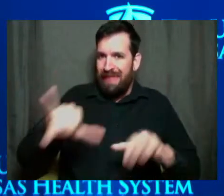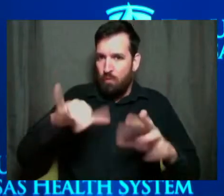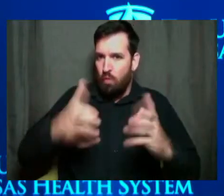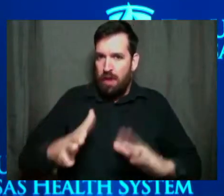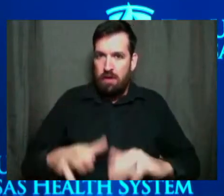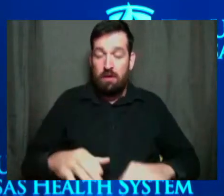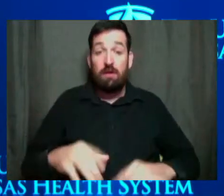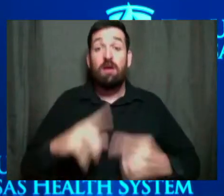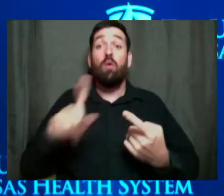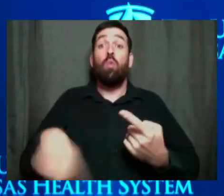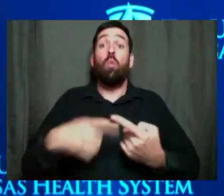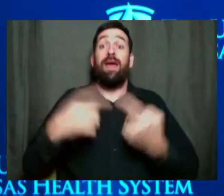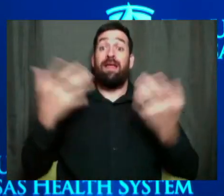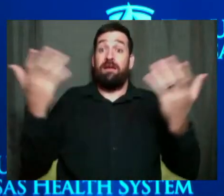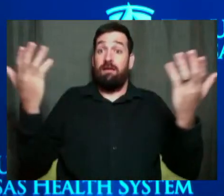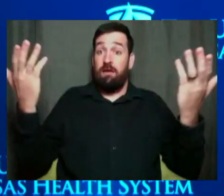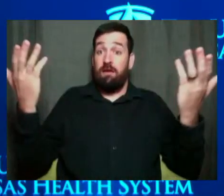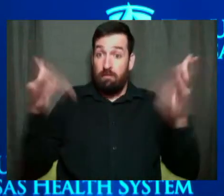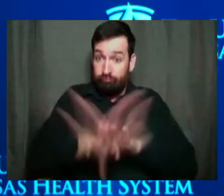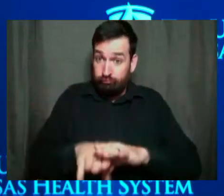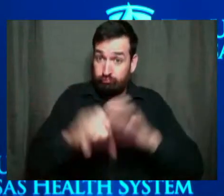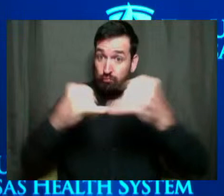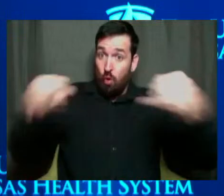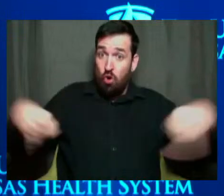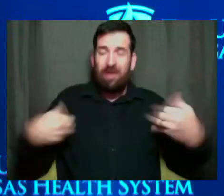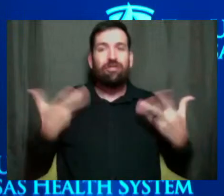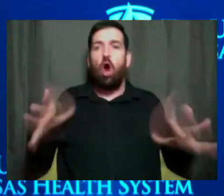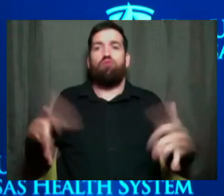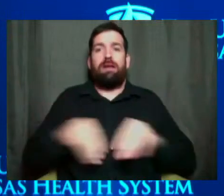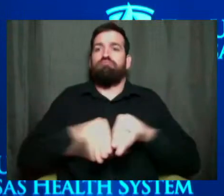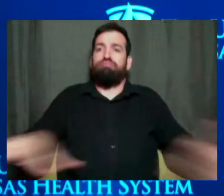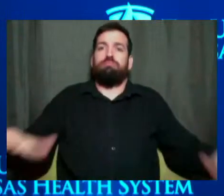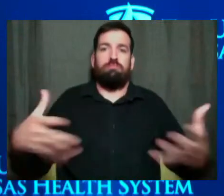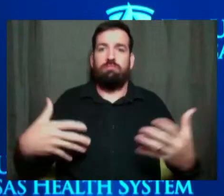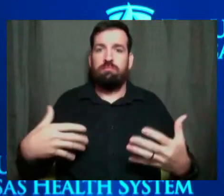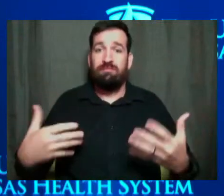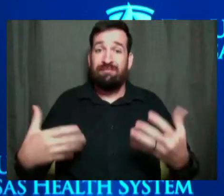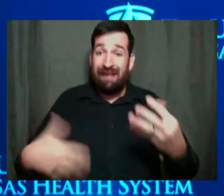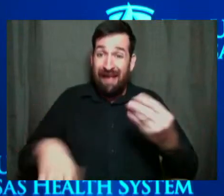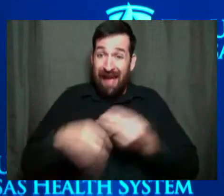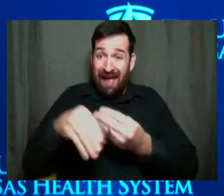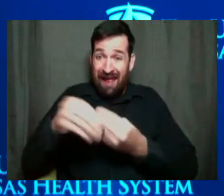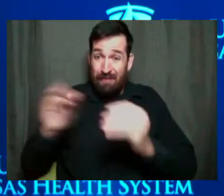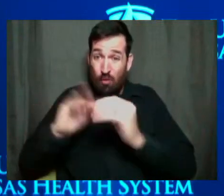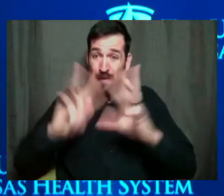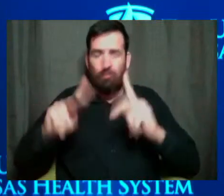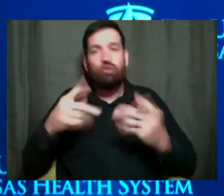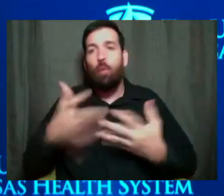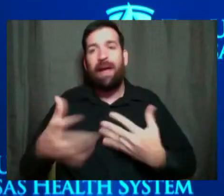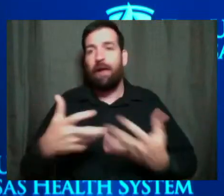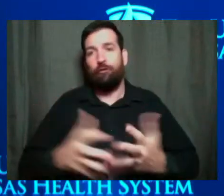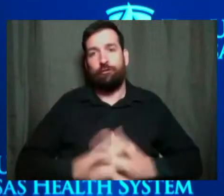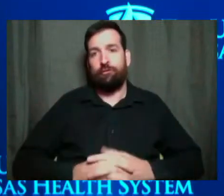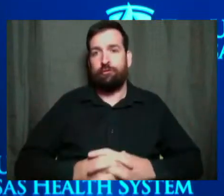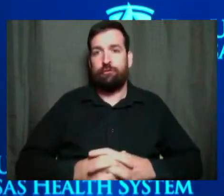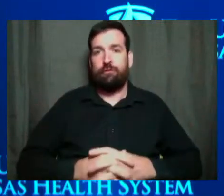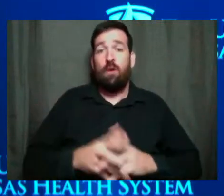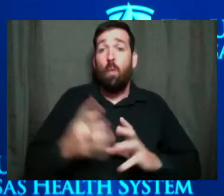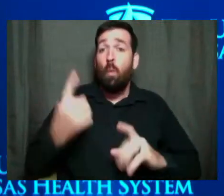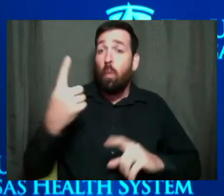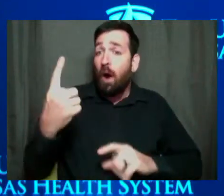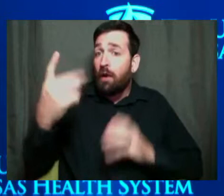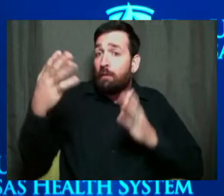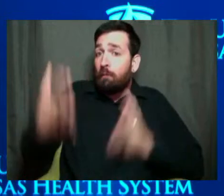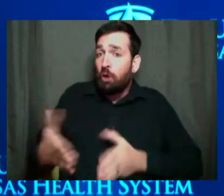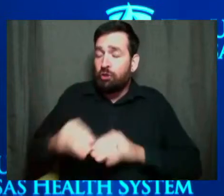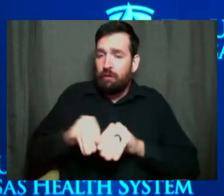the border, it's out. And so adding a few more people to it isn't what's going to do it. It's not going to matter. Right. Okay. If one person infects 8 others, or